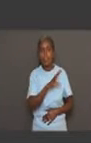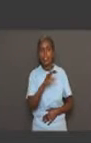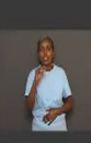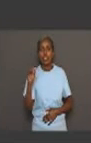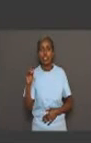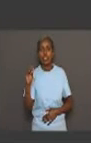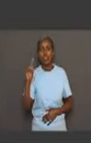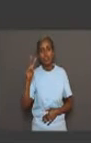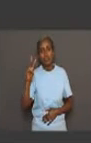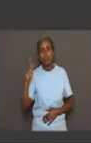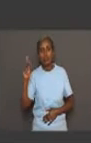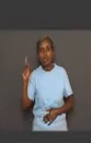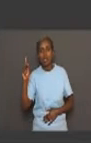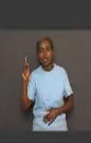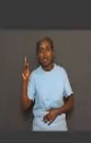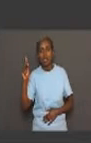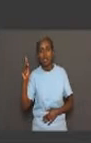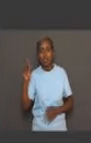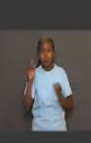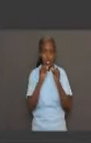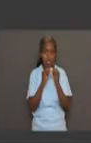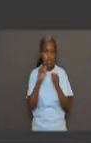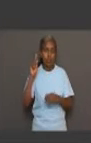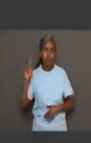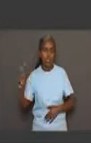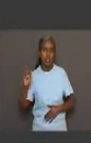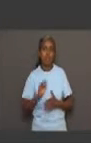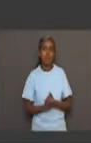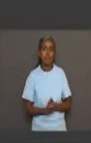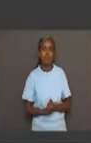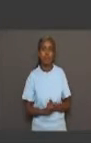and 2k plus 1.